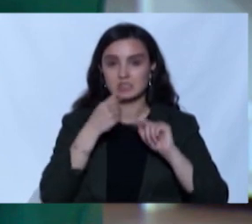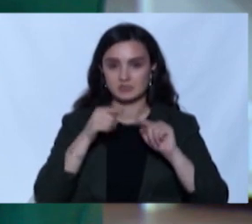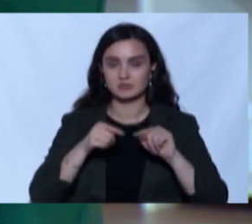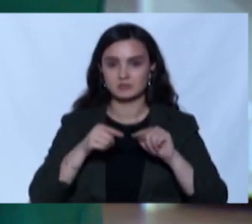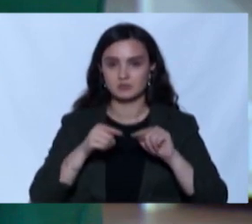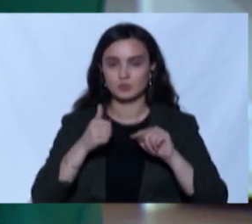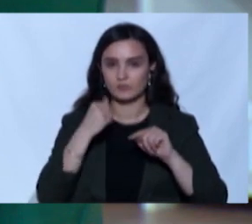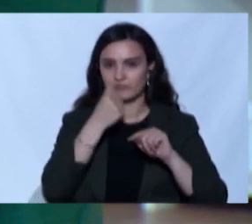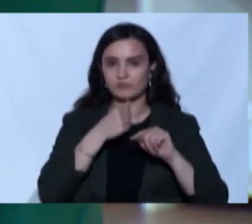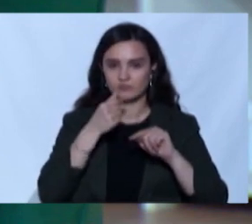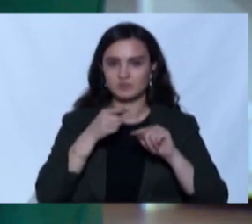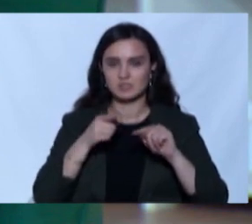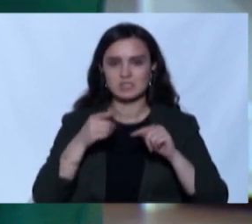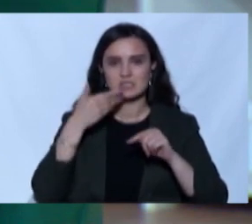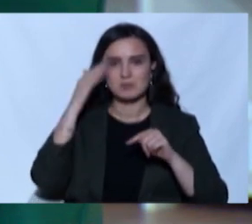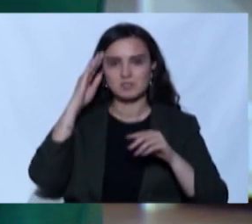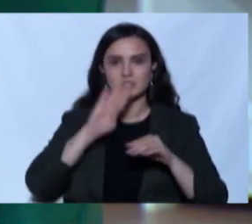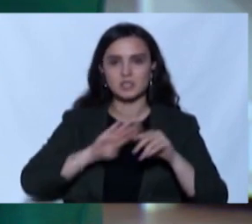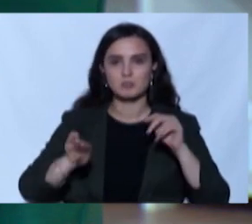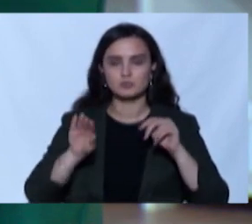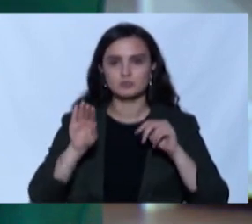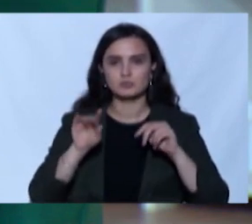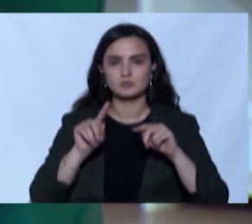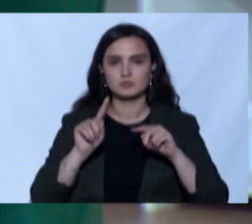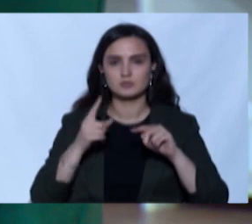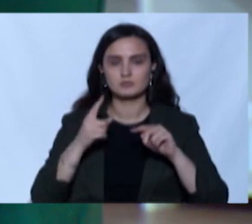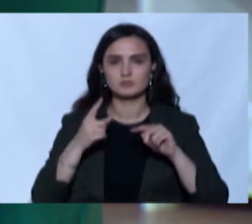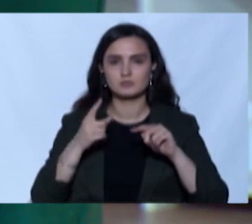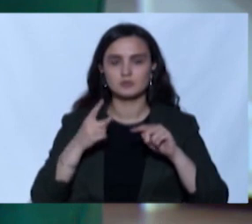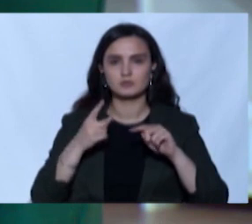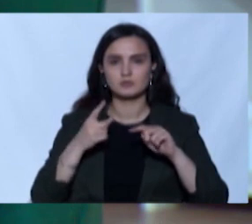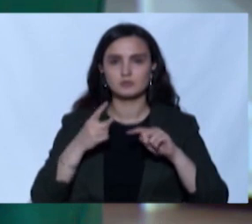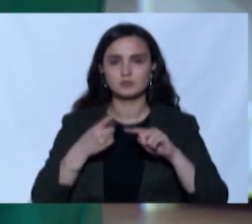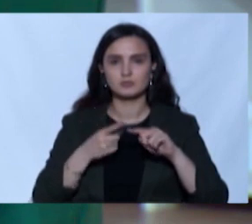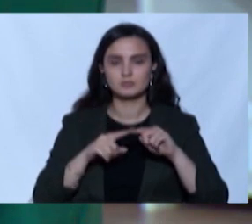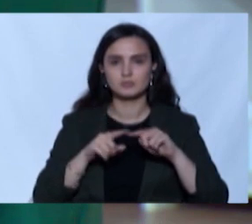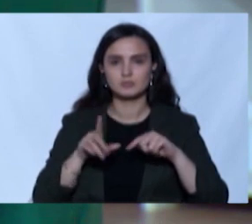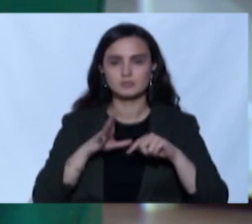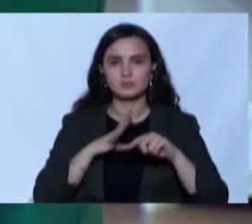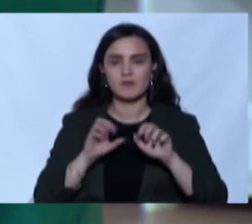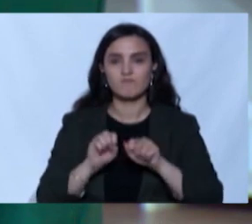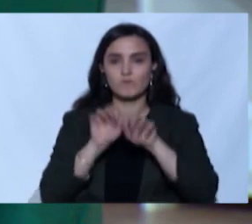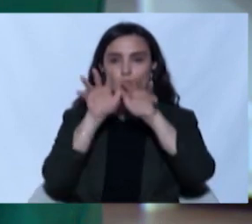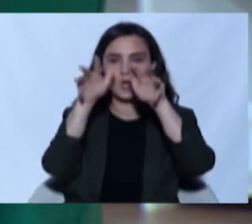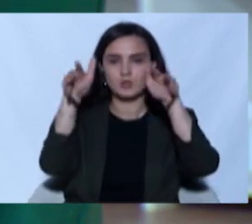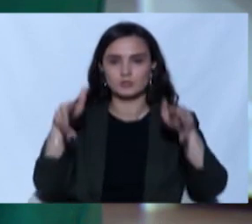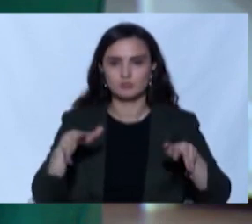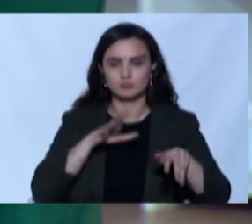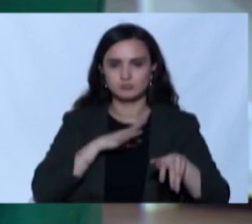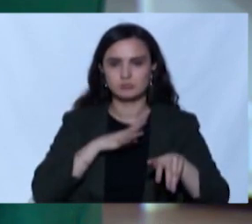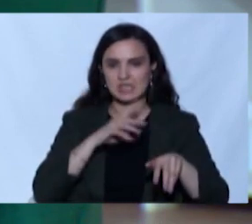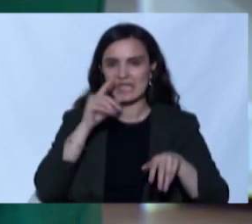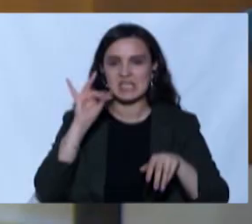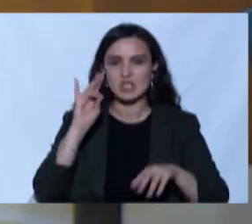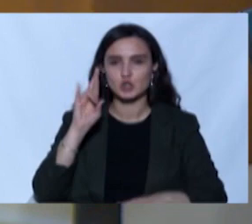as the year without summer. And why is it referred to as the year without summer? There was a volcanic eruption in